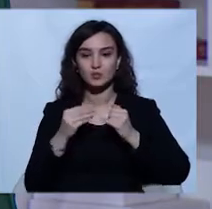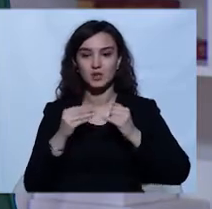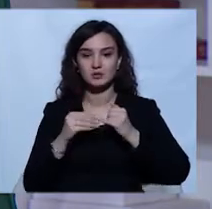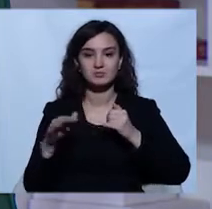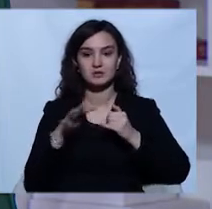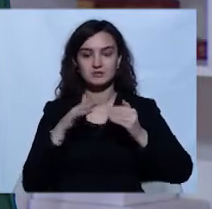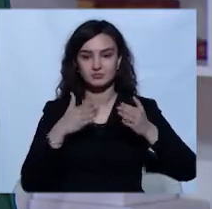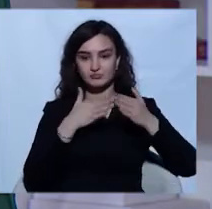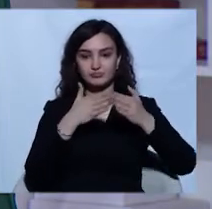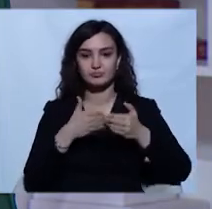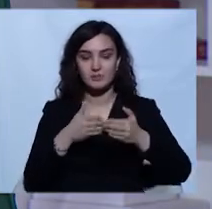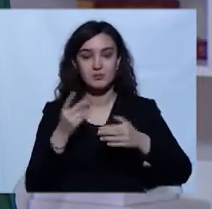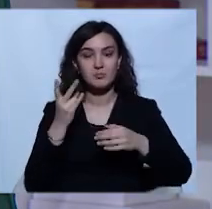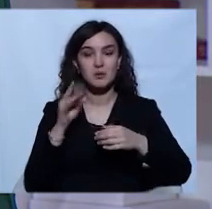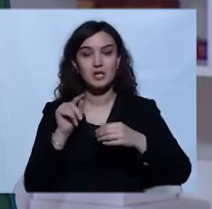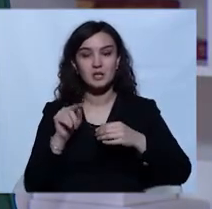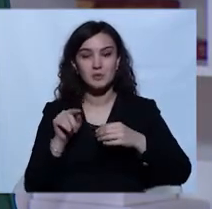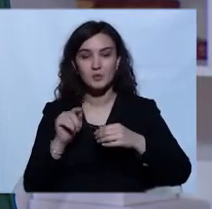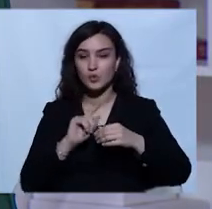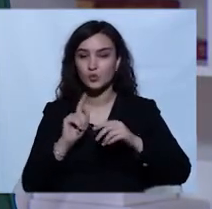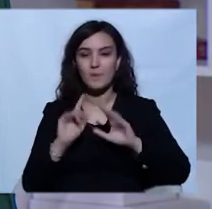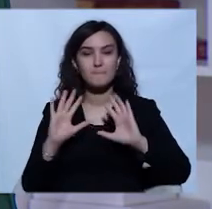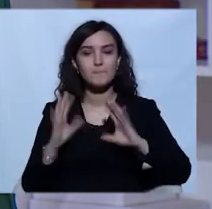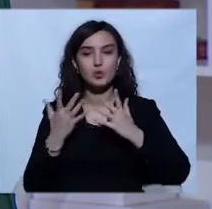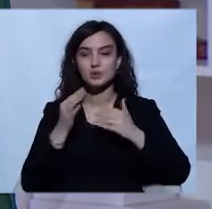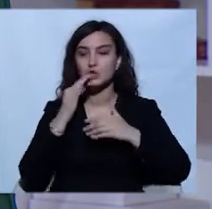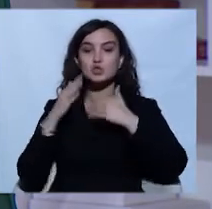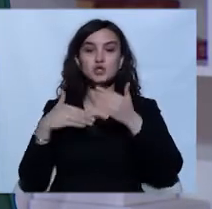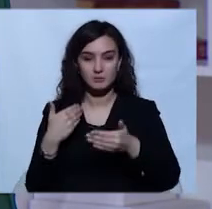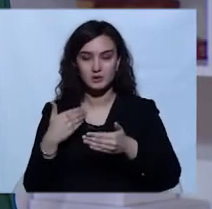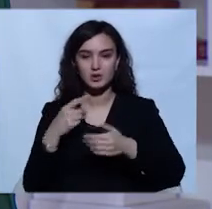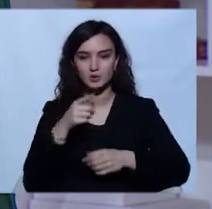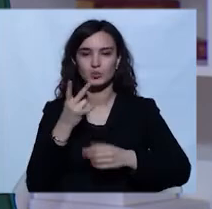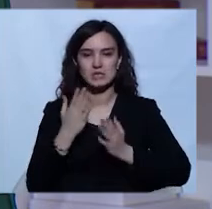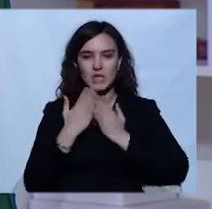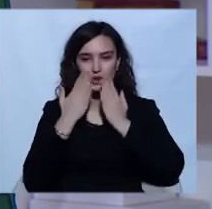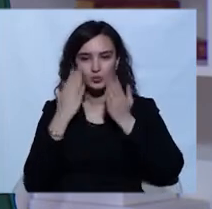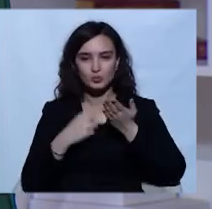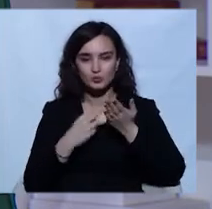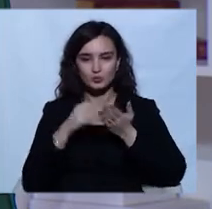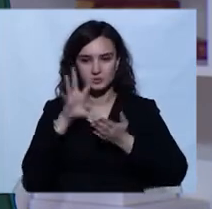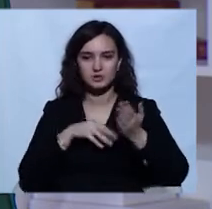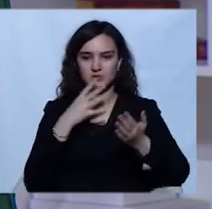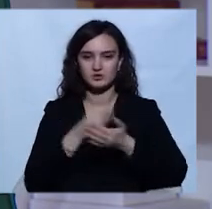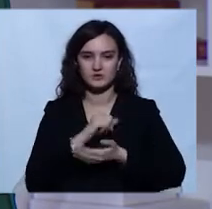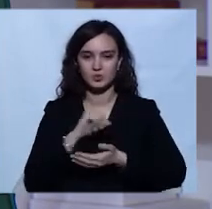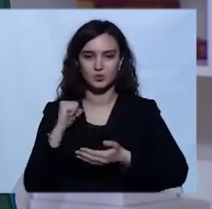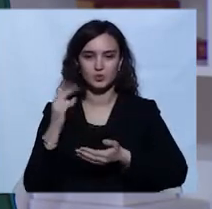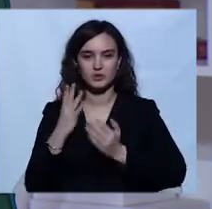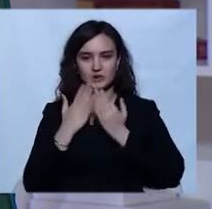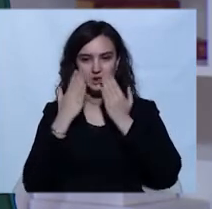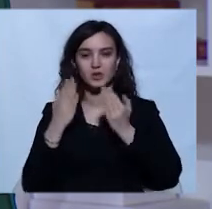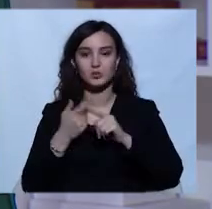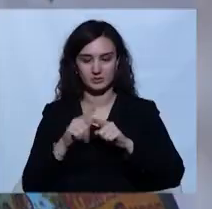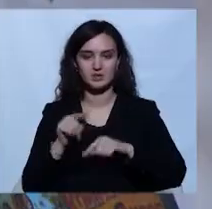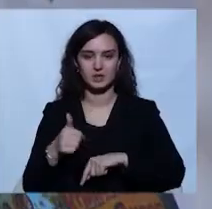island. But to find out what happens next, you'll just have to read the book for yourself. And it's a good